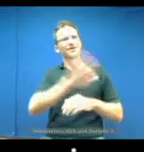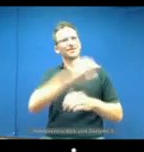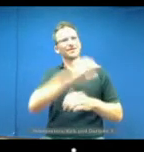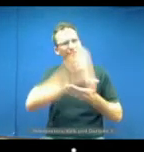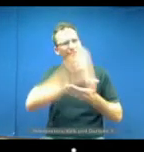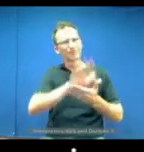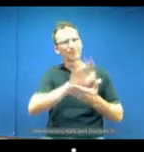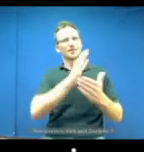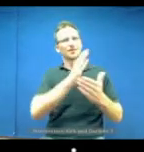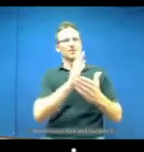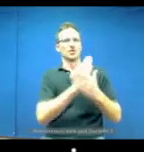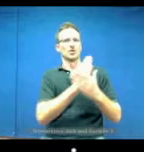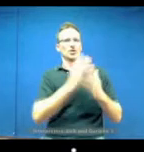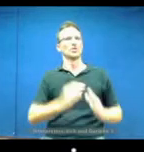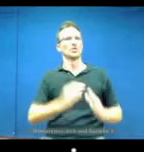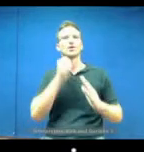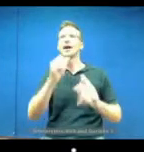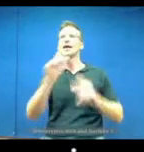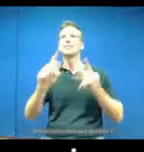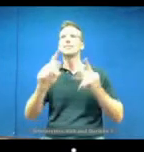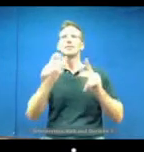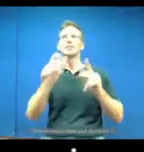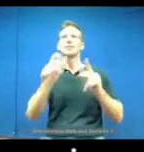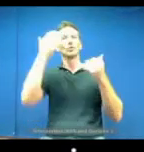People going through divorces,